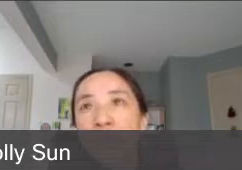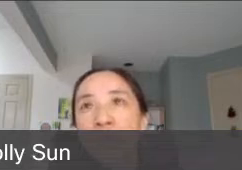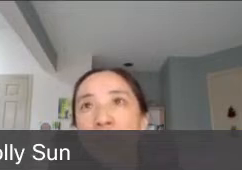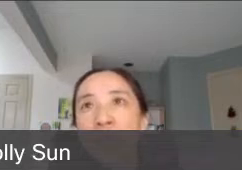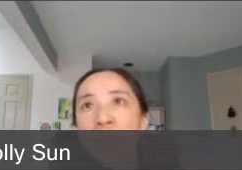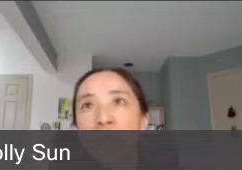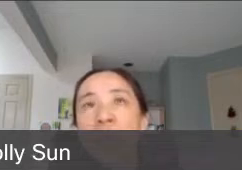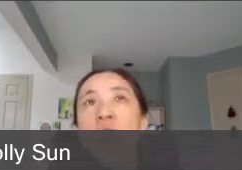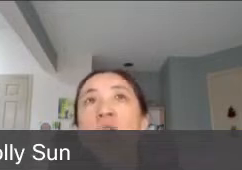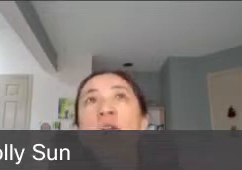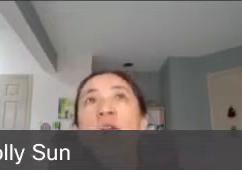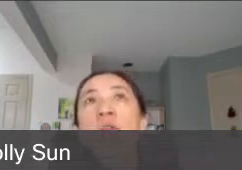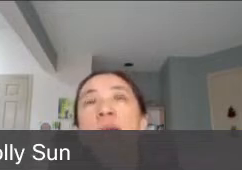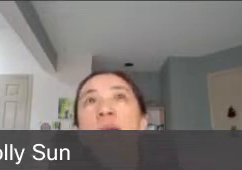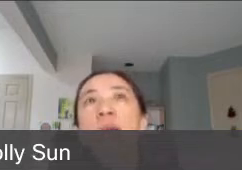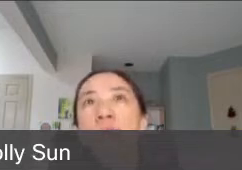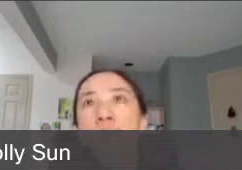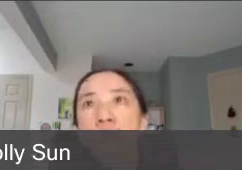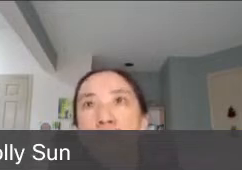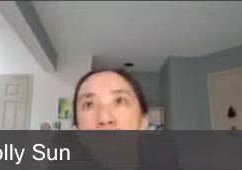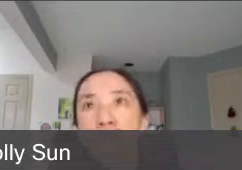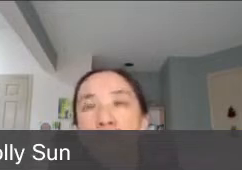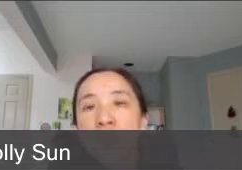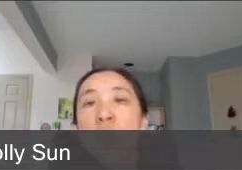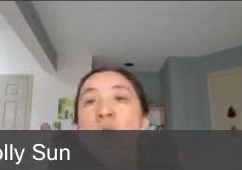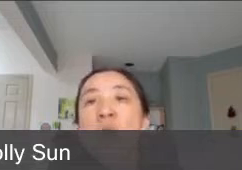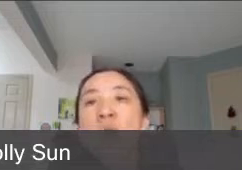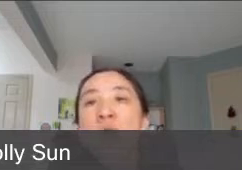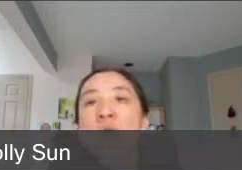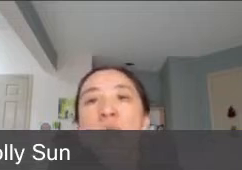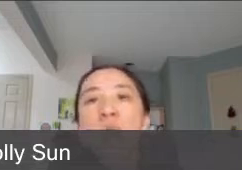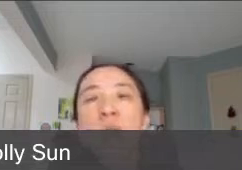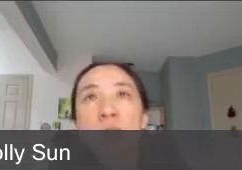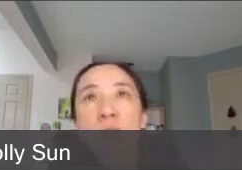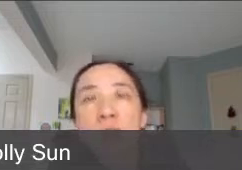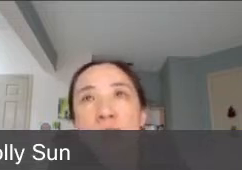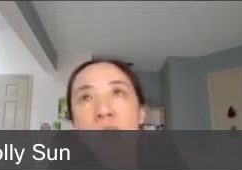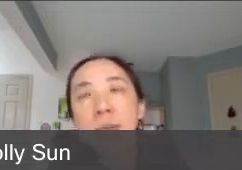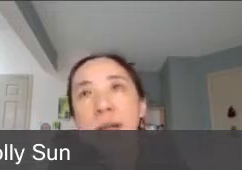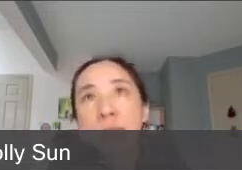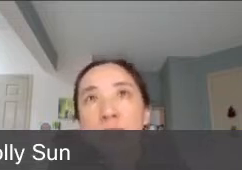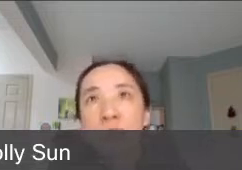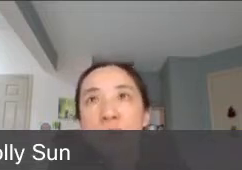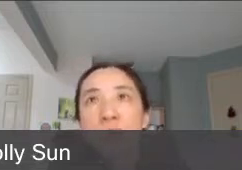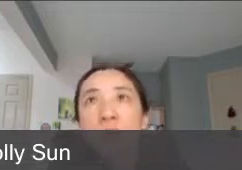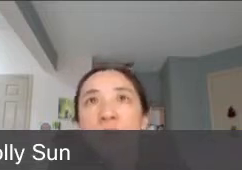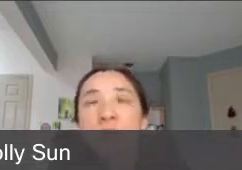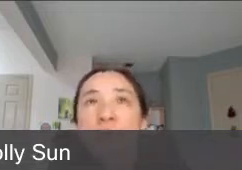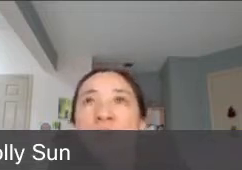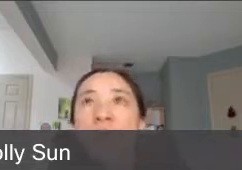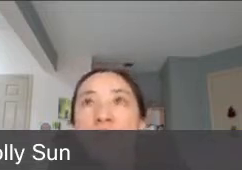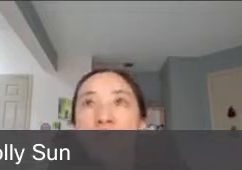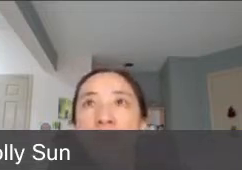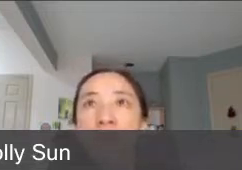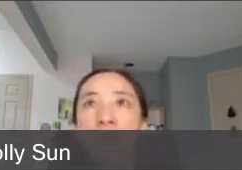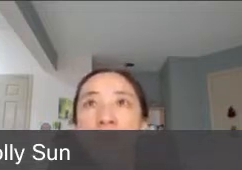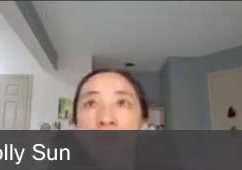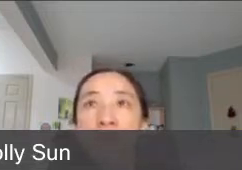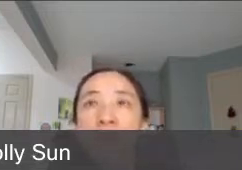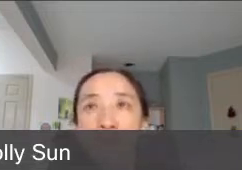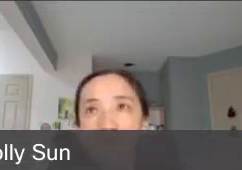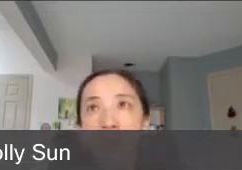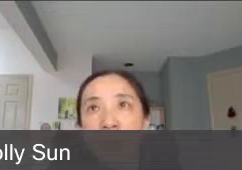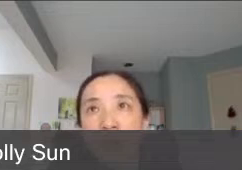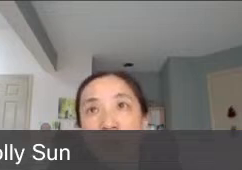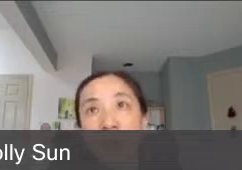after 8 or 9 years, it's going to be under 10%. So overall trend was anticipated a couple of years ago already,